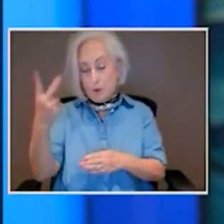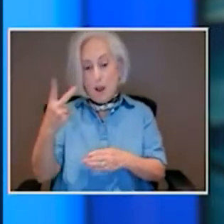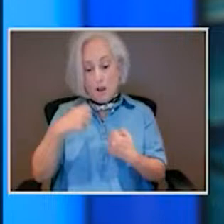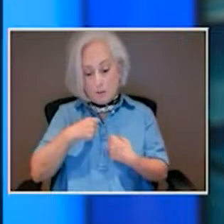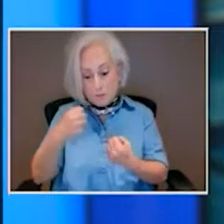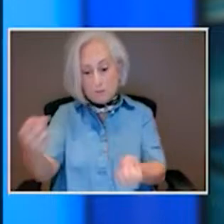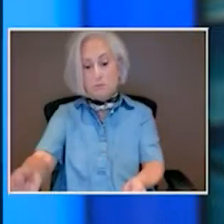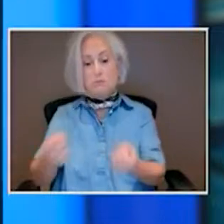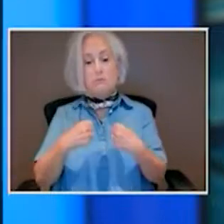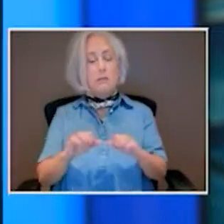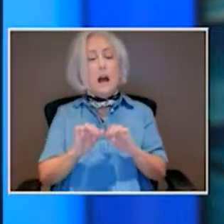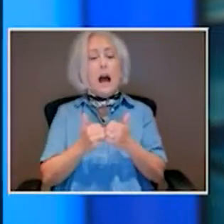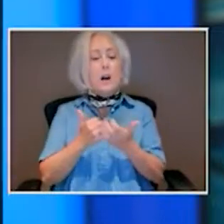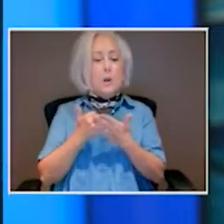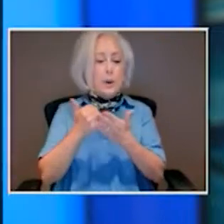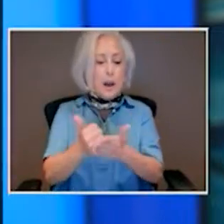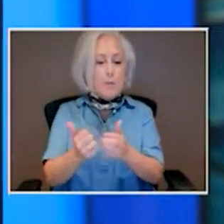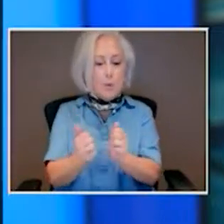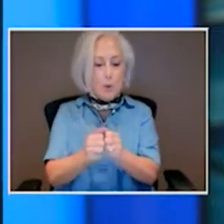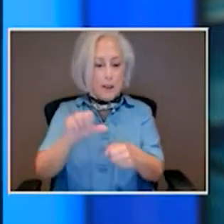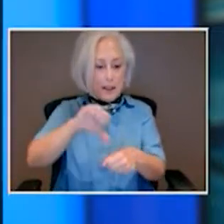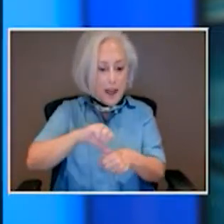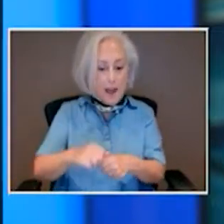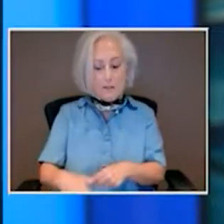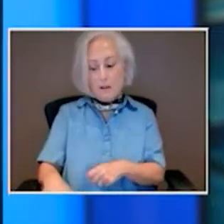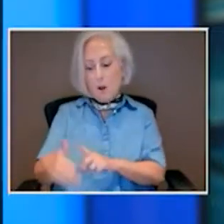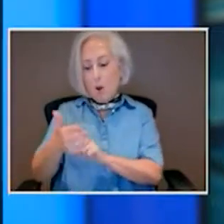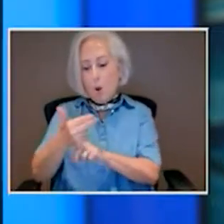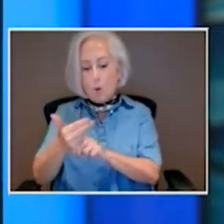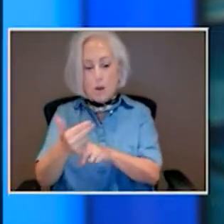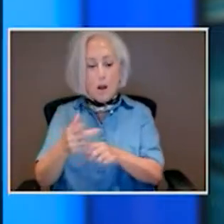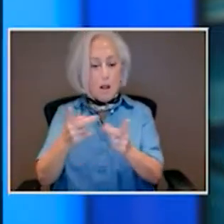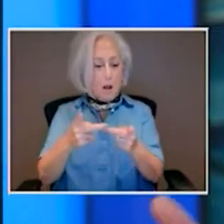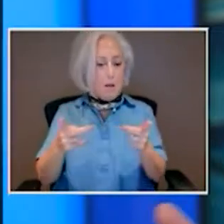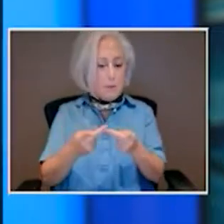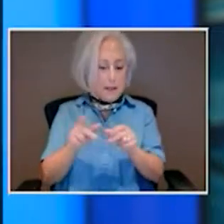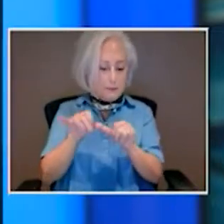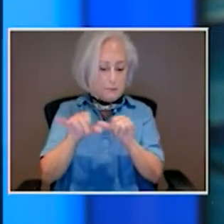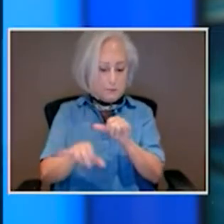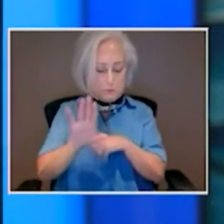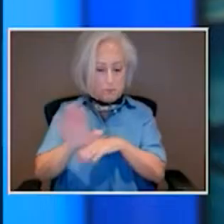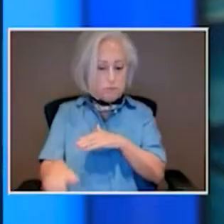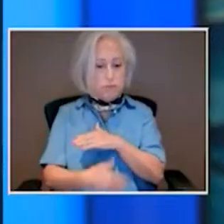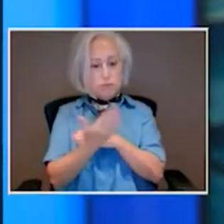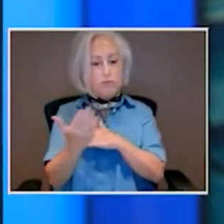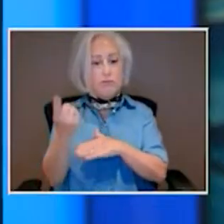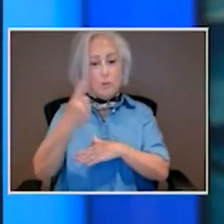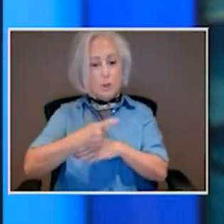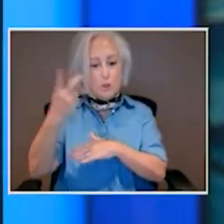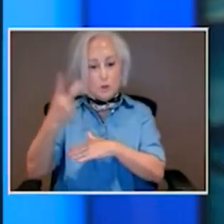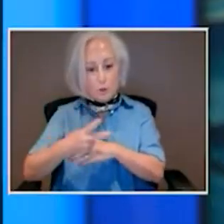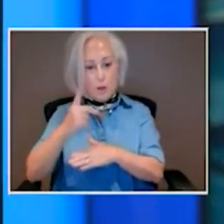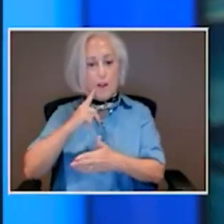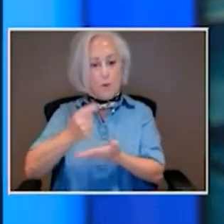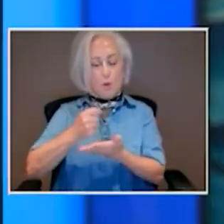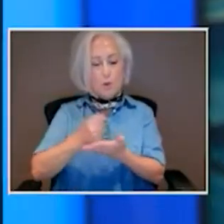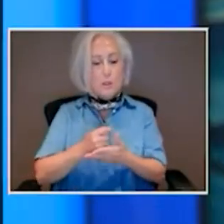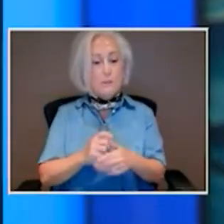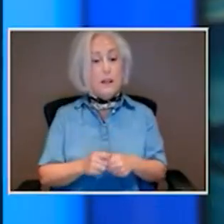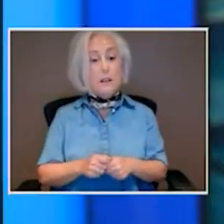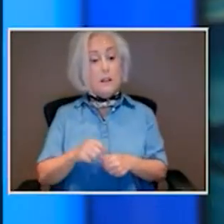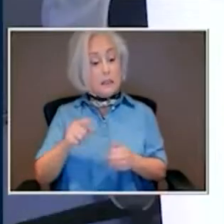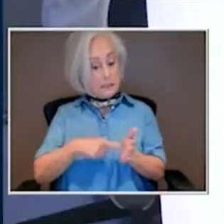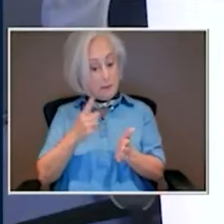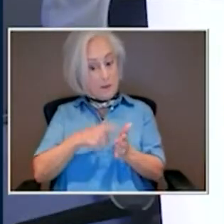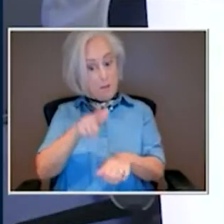gas cards? Even lodging, when patients might need to be here for 1-2 days for treatment, sometimes even longer.